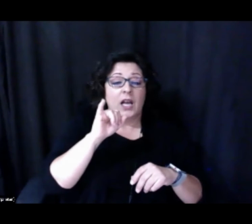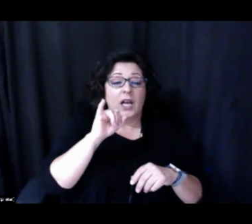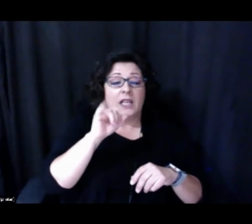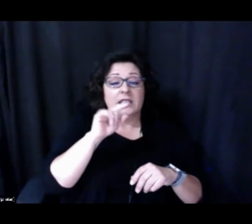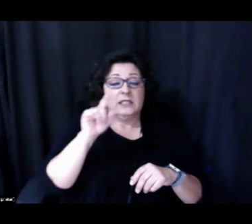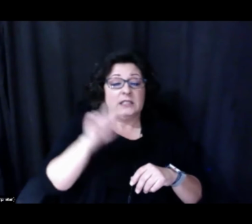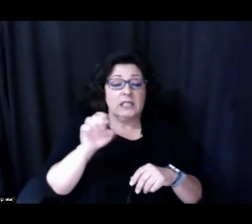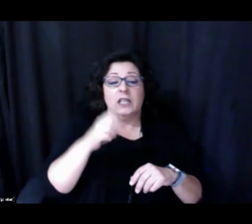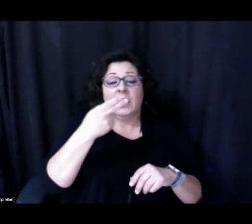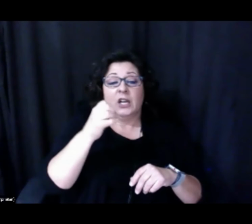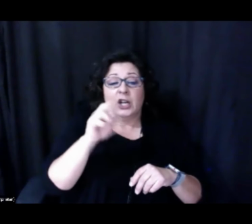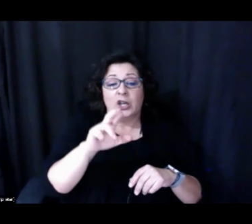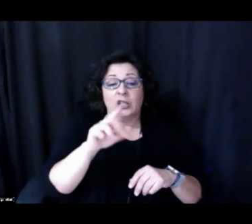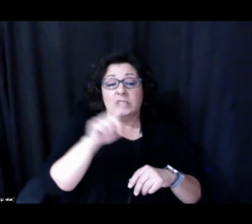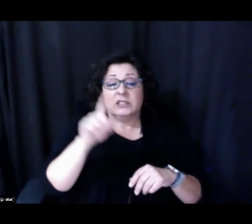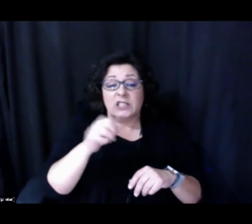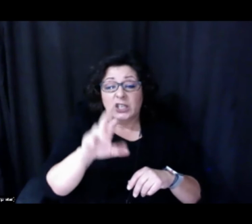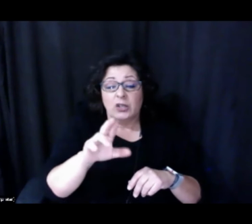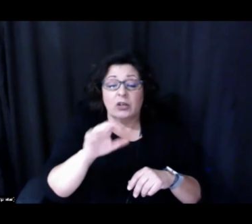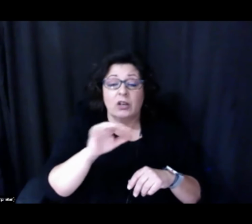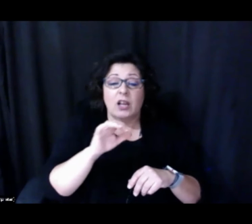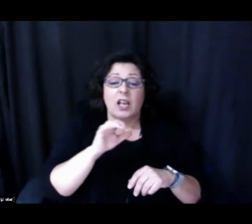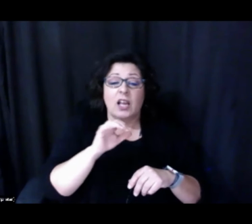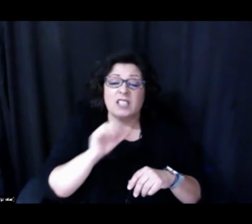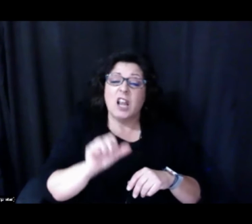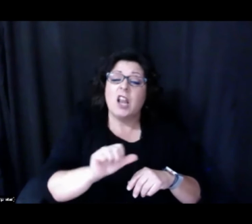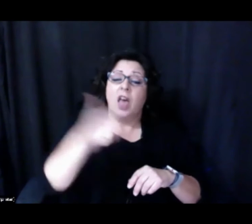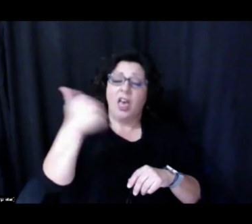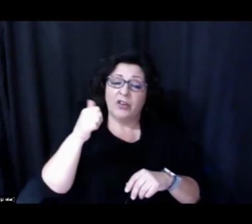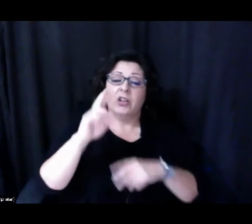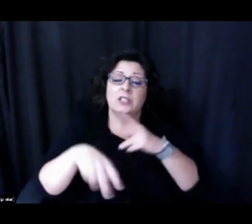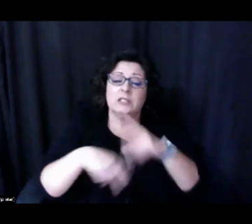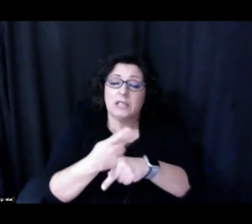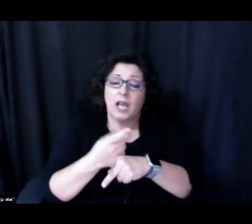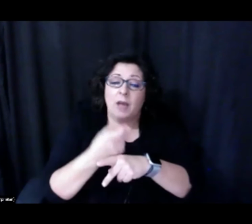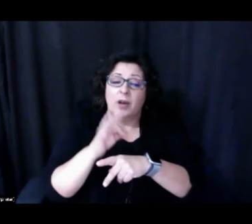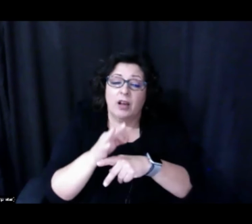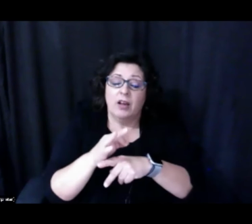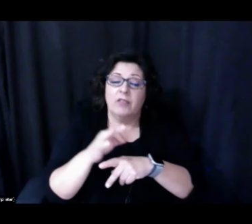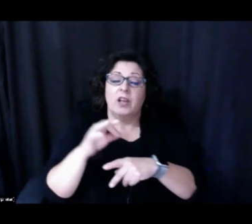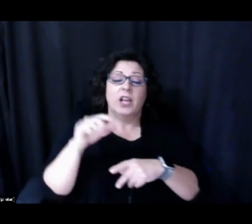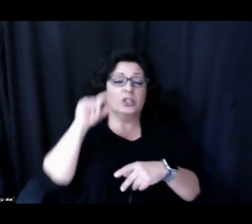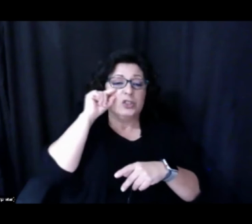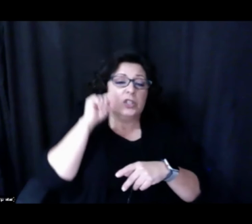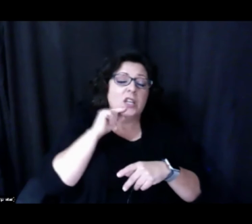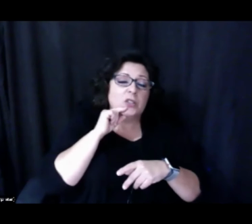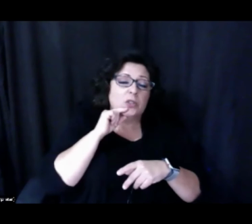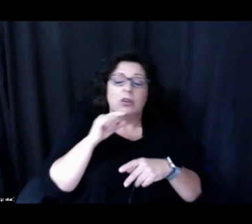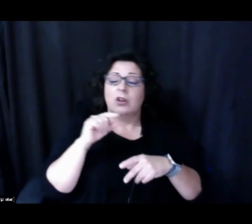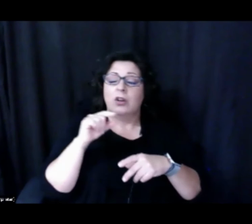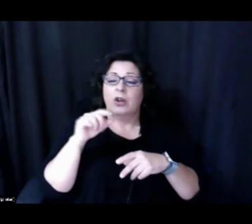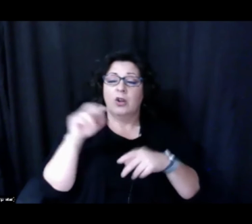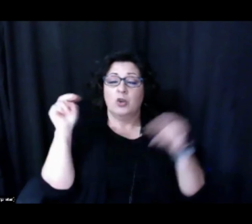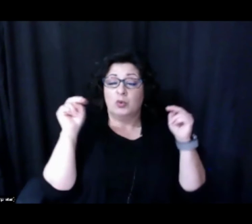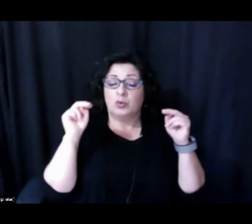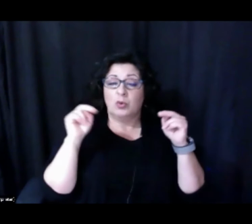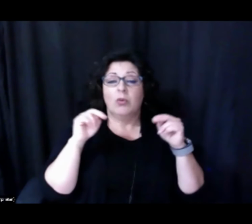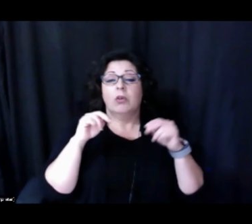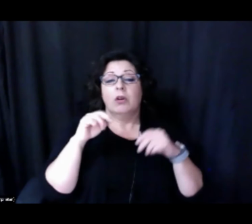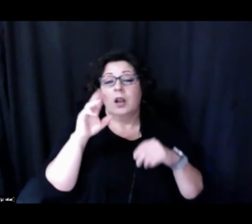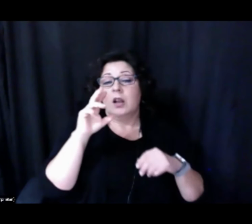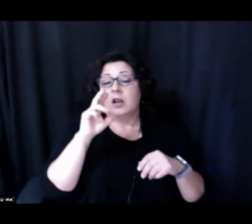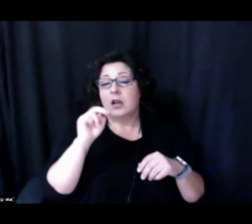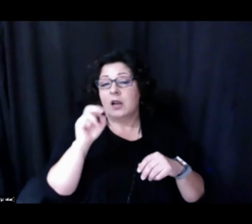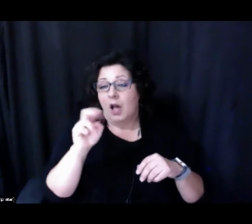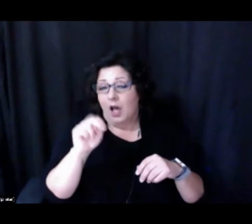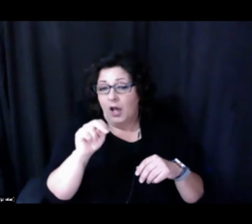hers, as another form of a gender neutral or non-binary pronoun. There's many more, and I think